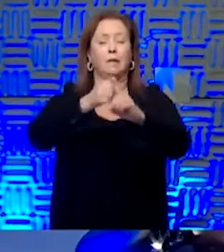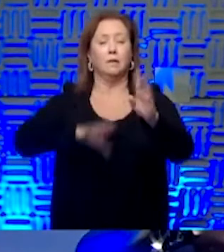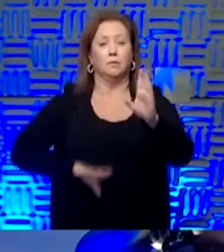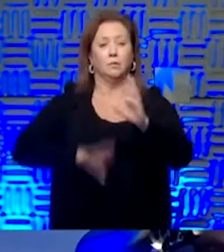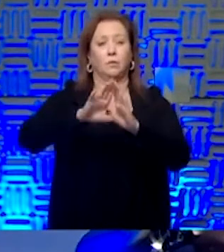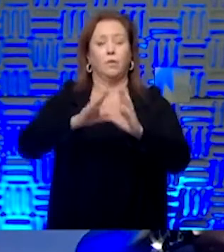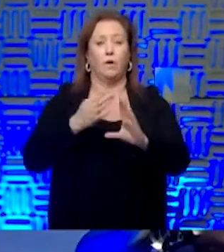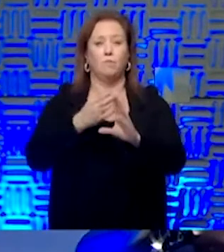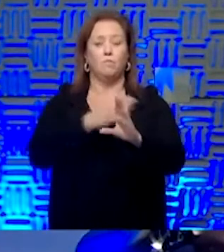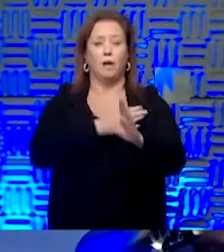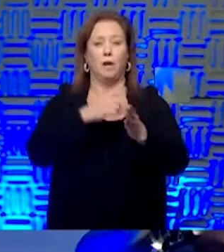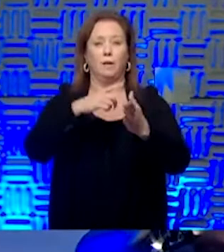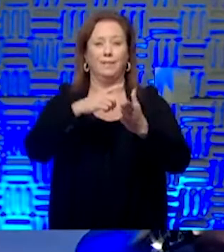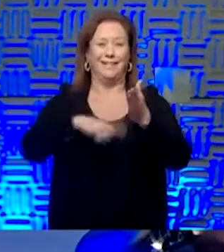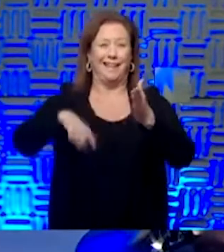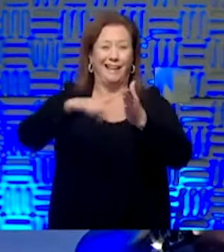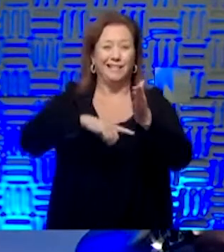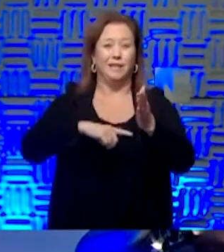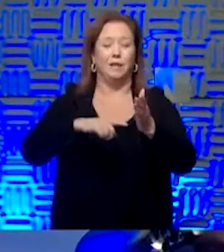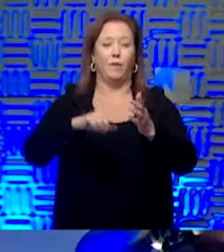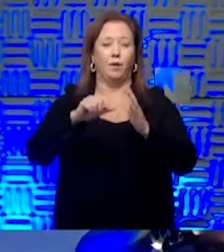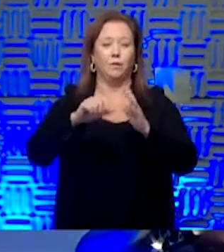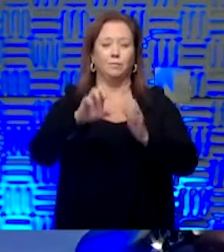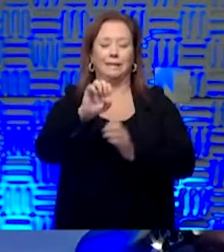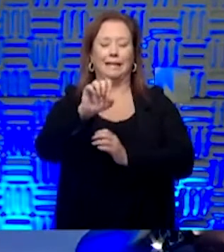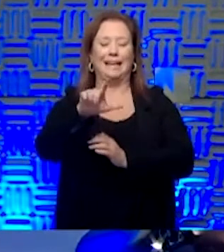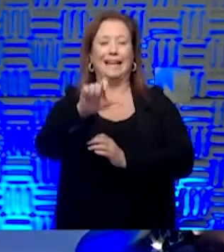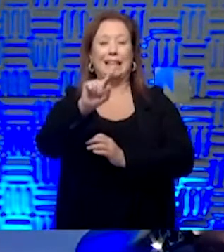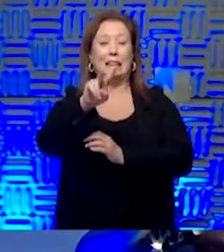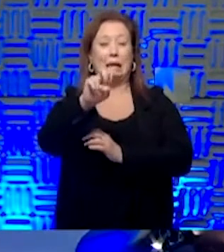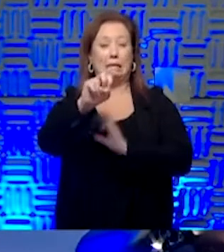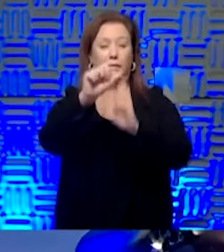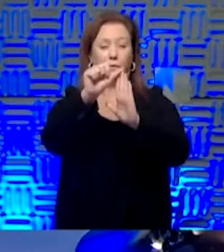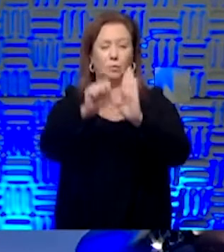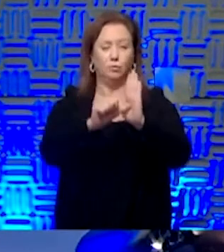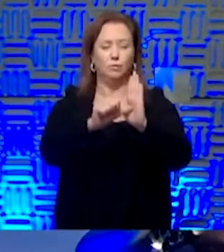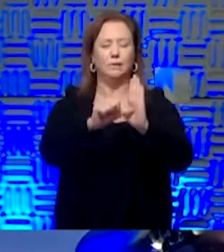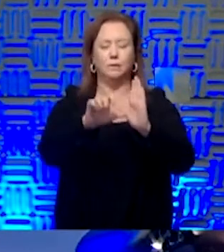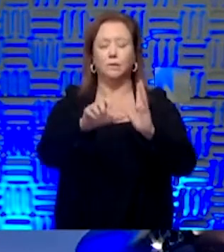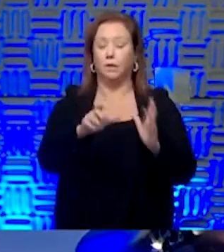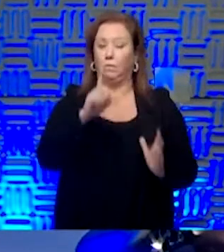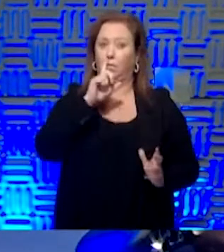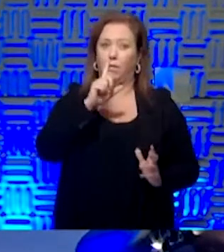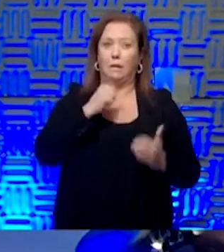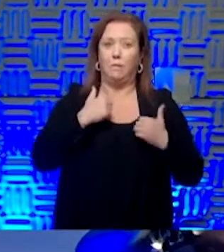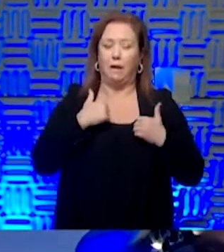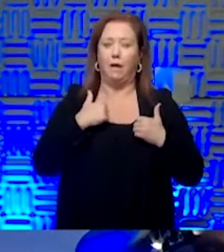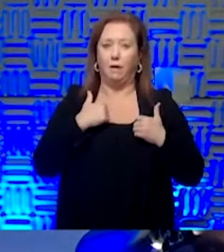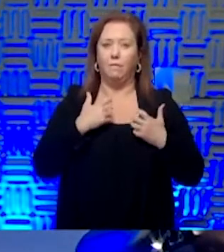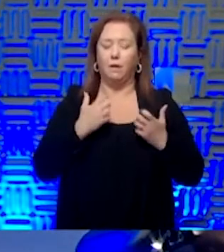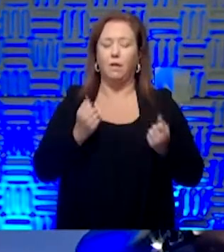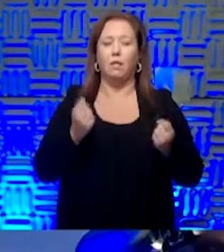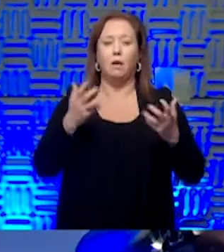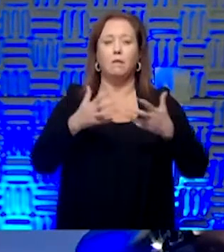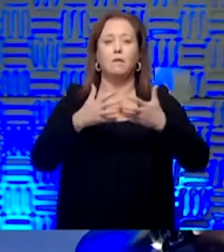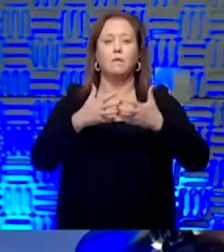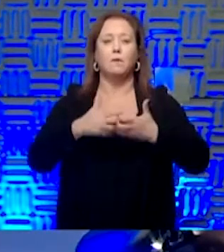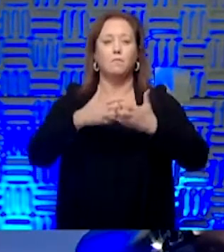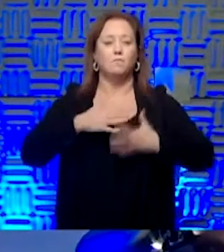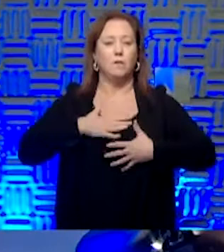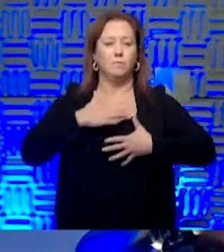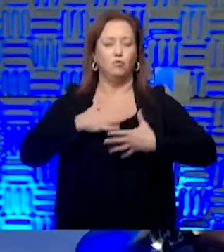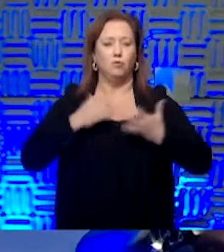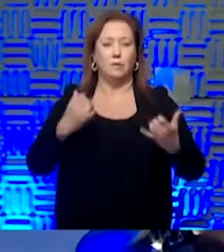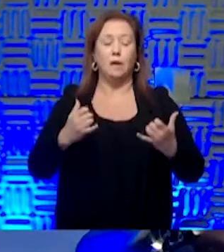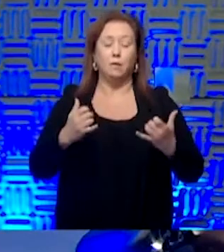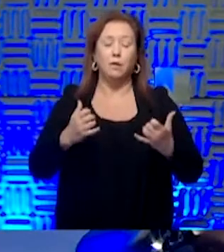prior cancellation of elective surgeries and other things, we really have a lot of ventilator capacity at the moment. Now, again, that